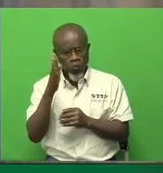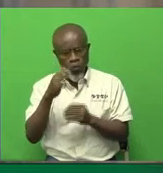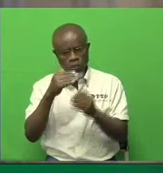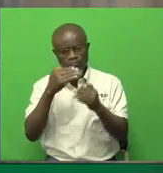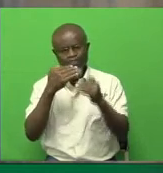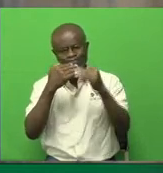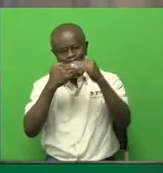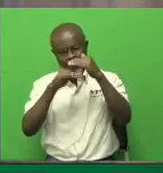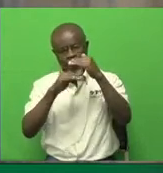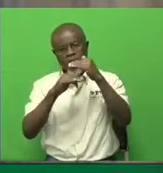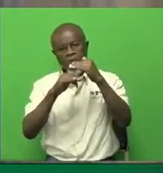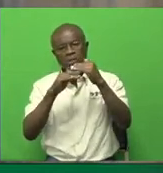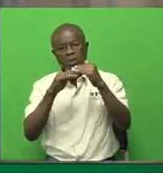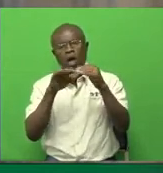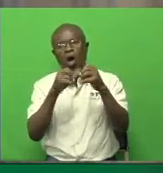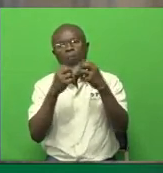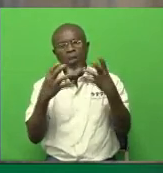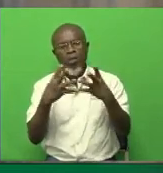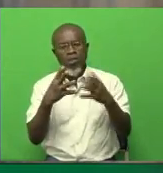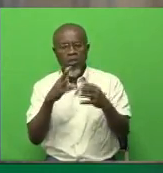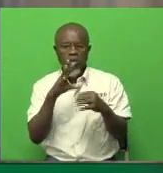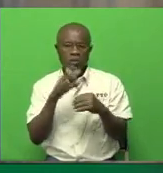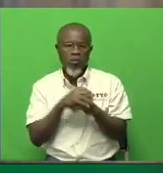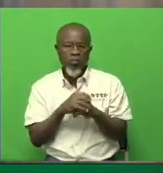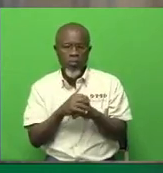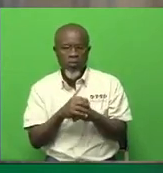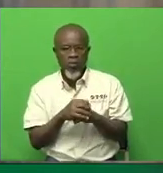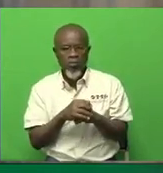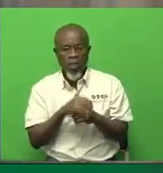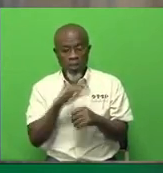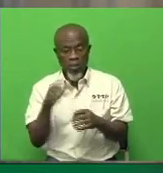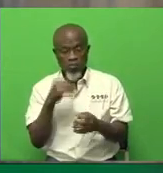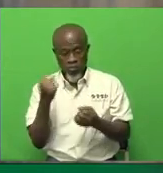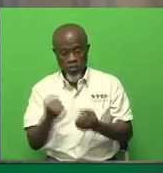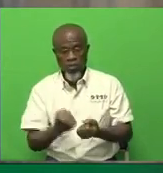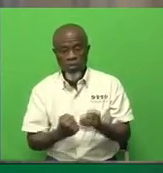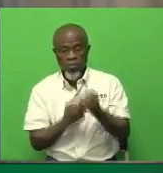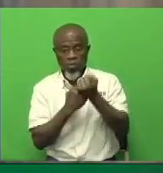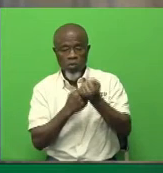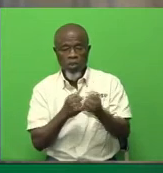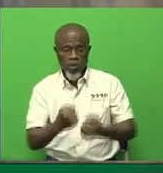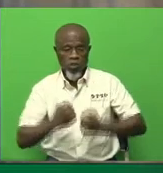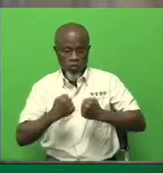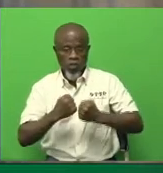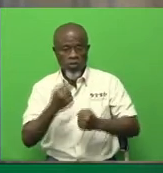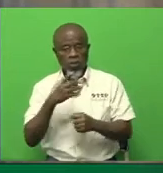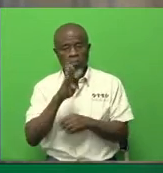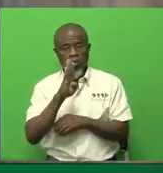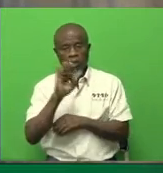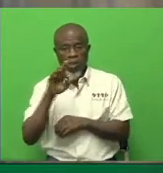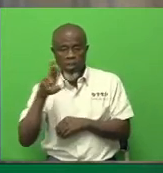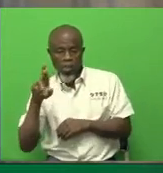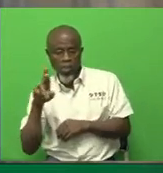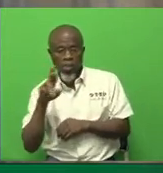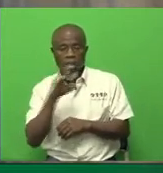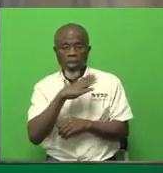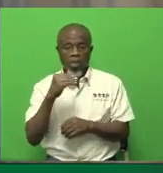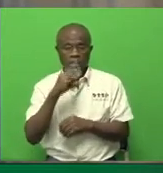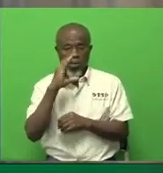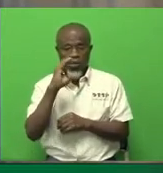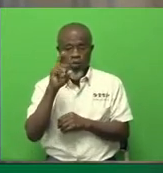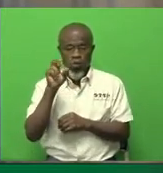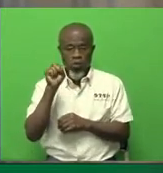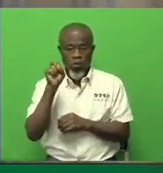efficiency of the stack system by extracting the bir the vat office and customs and exercise we will